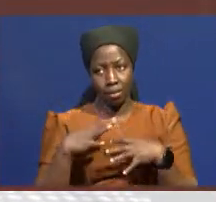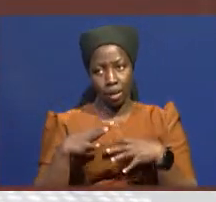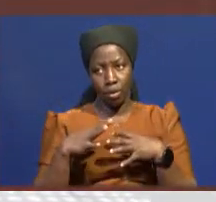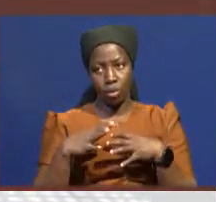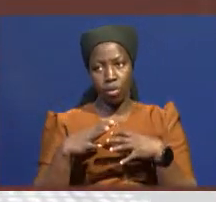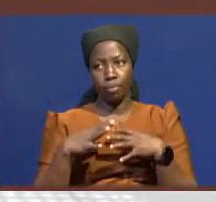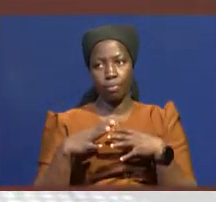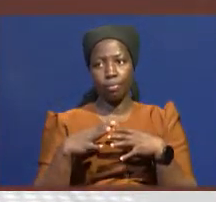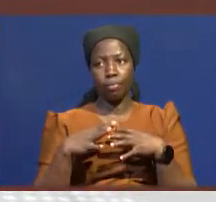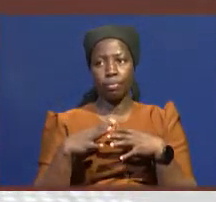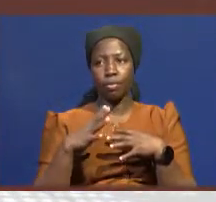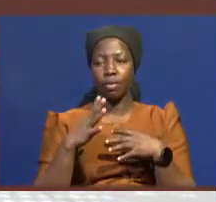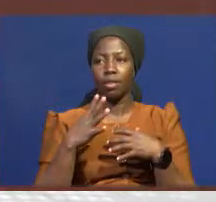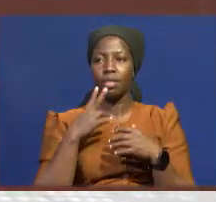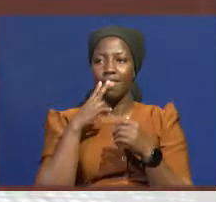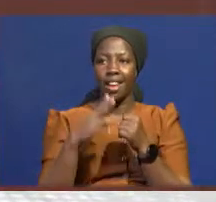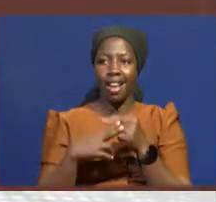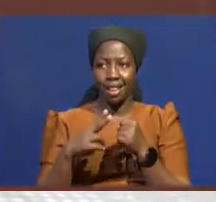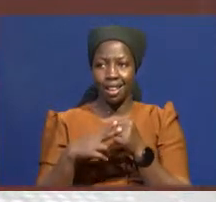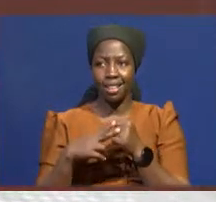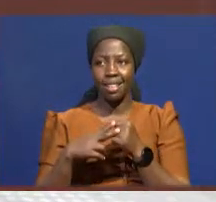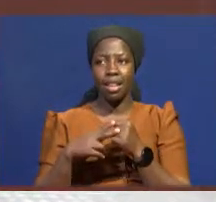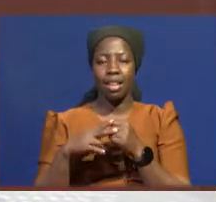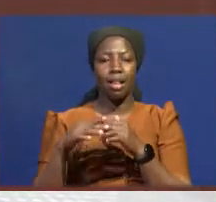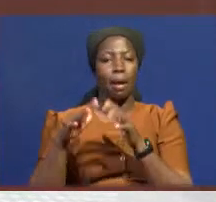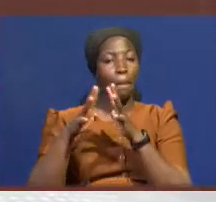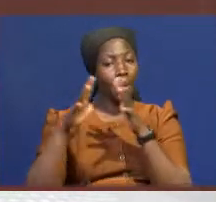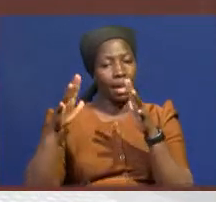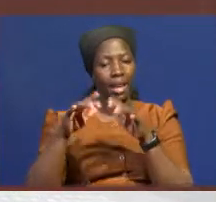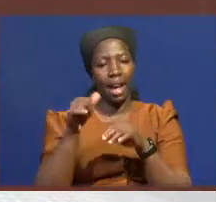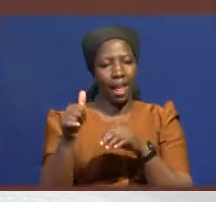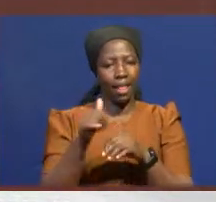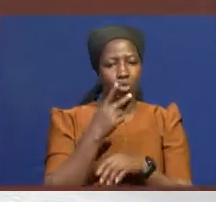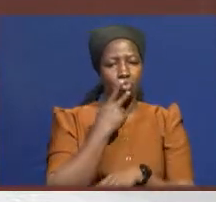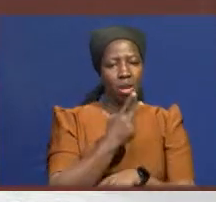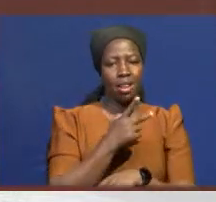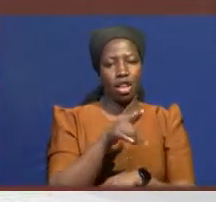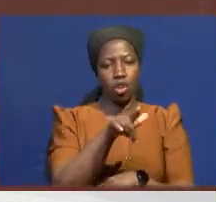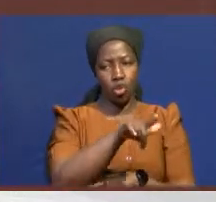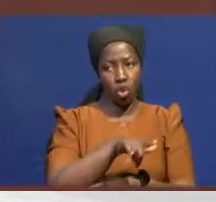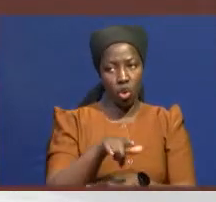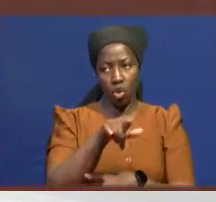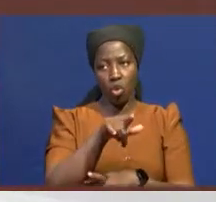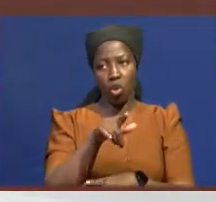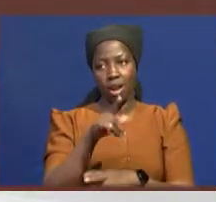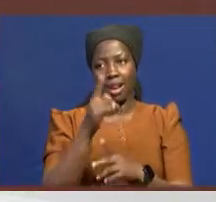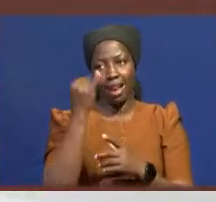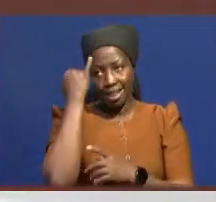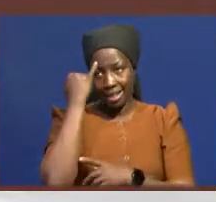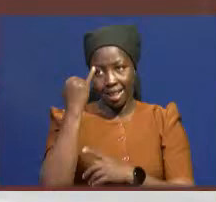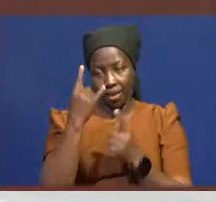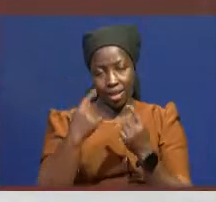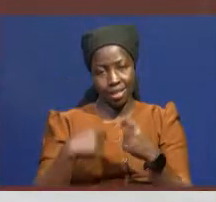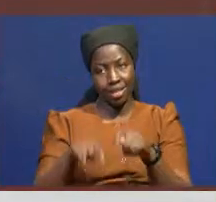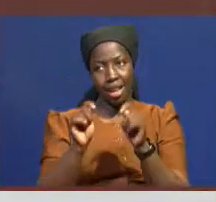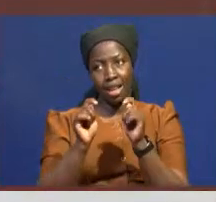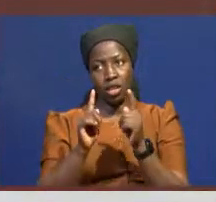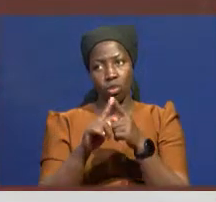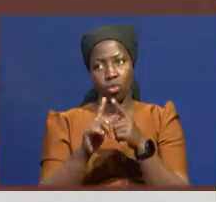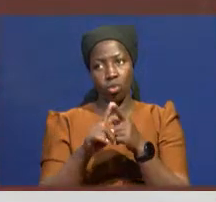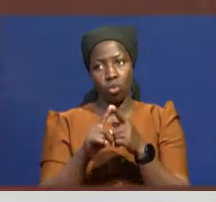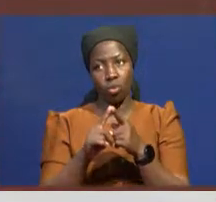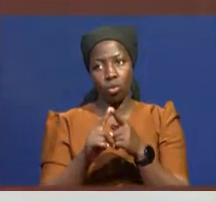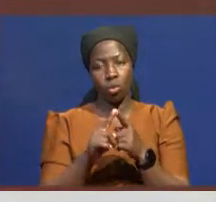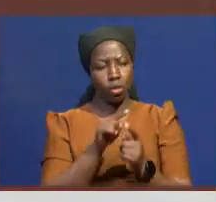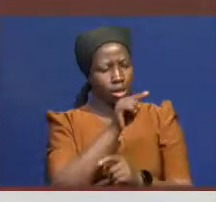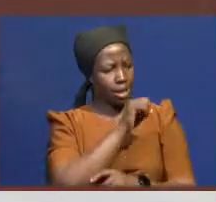main marshals, and 200 local marshals. Ideally, we try to also benefit... That's the staff the size of